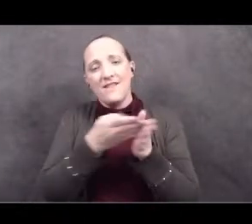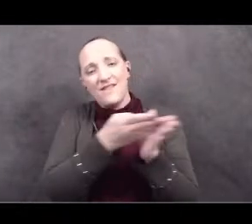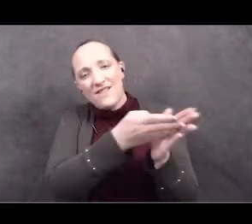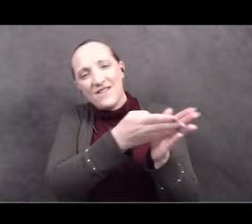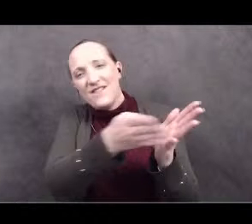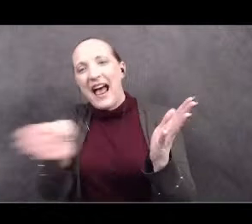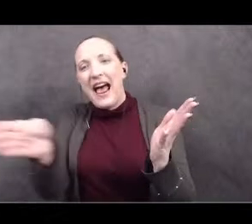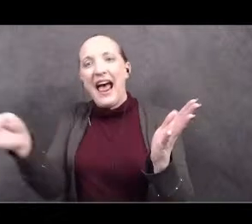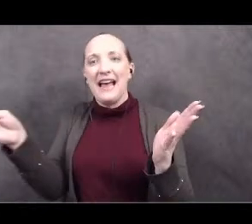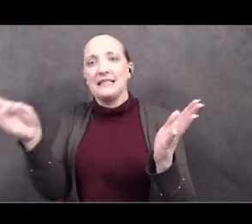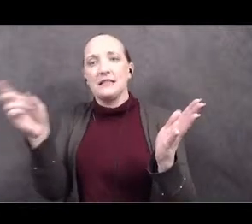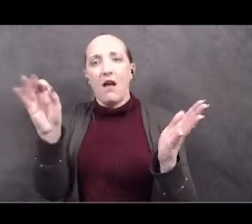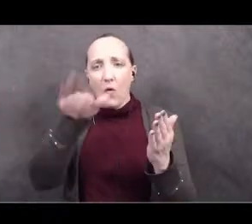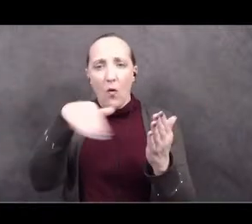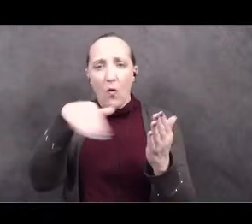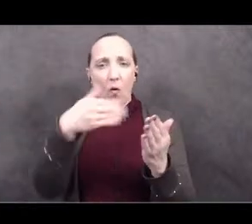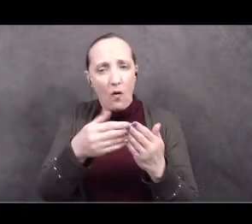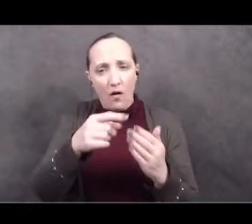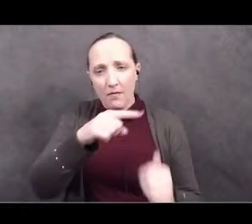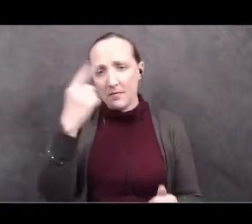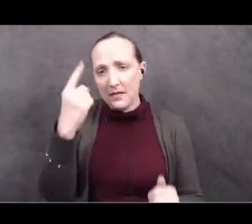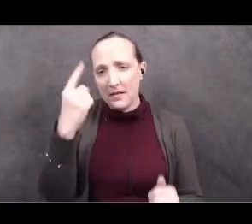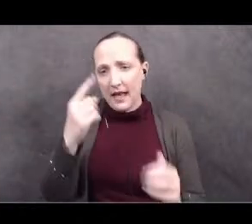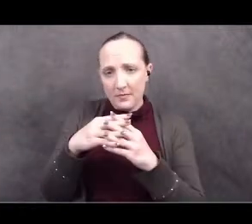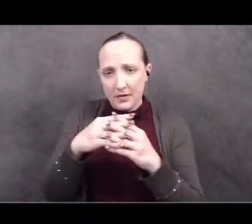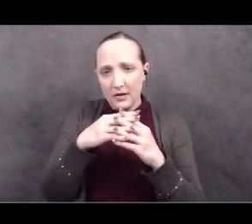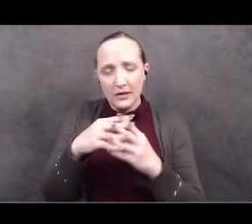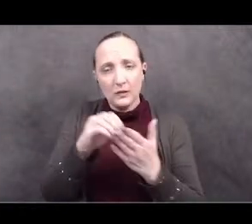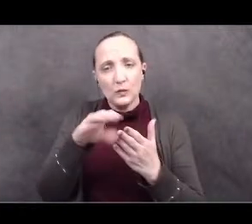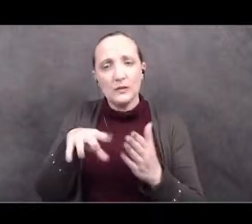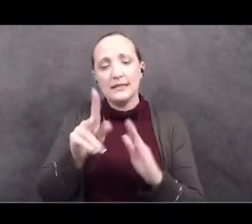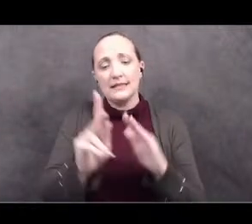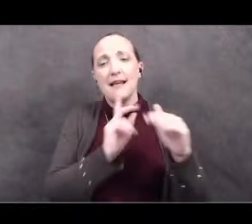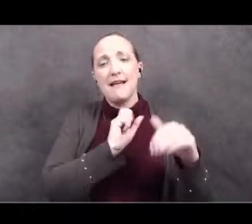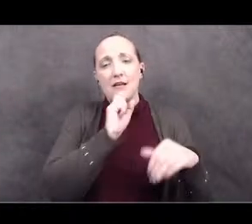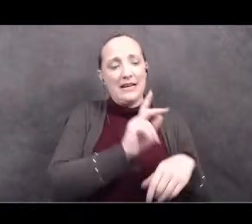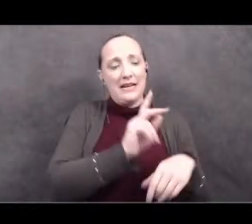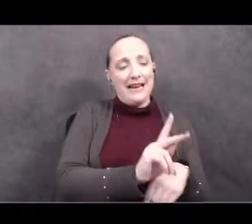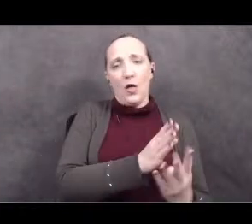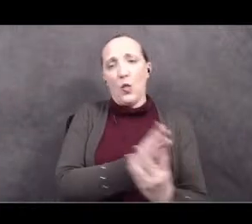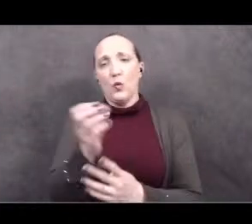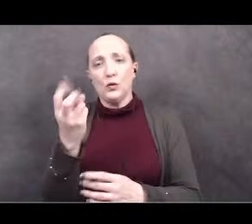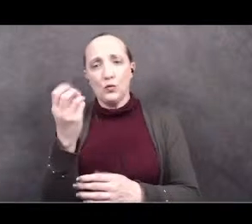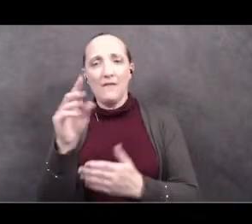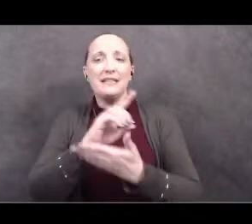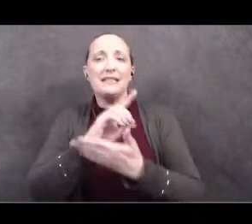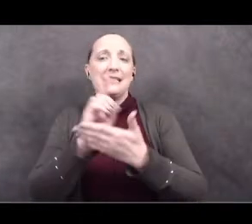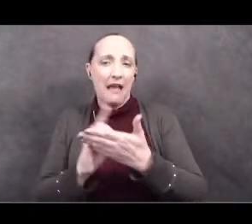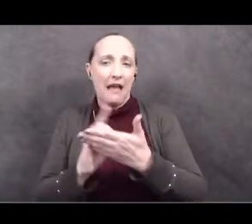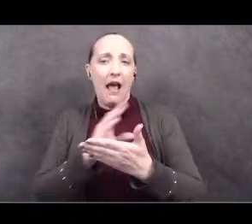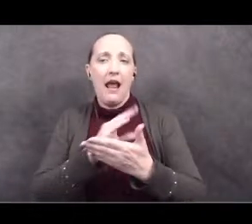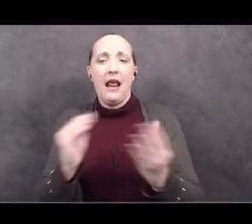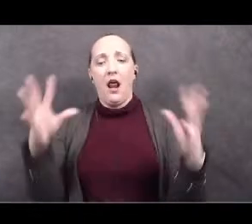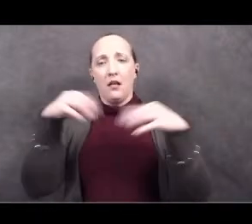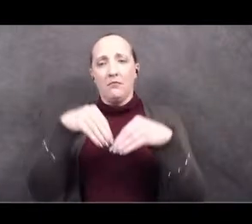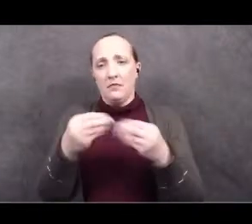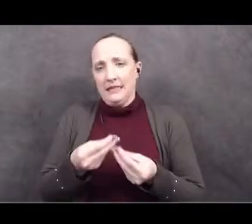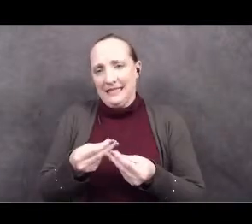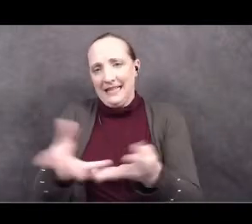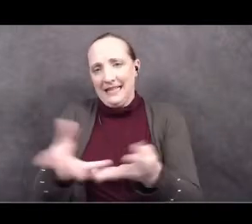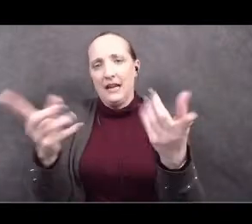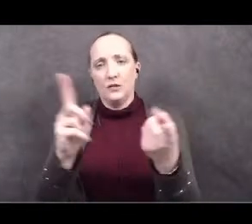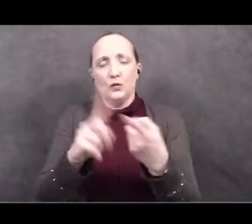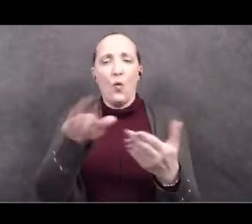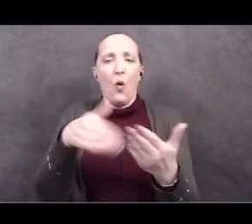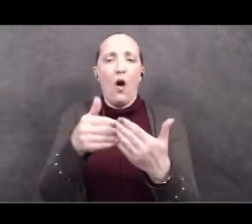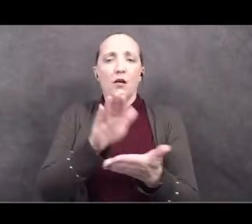history for all students K through2 have been designed packaged and sent to All School sites we look forward to expanding on